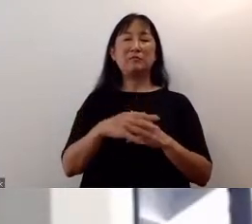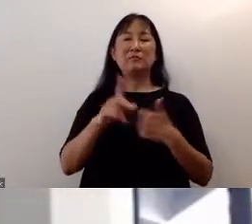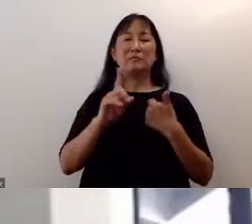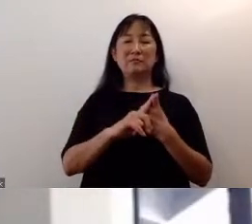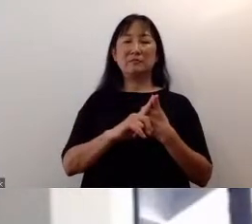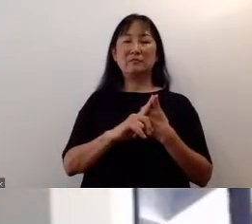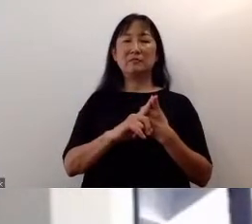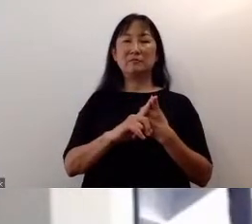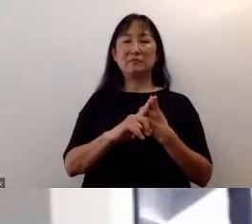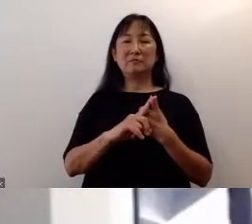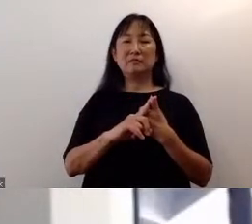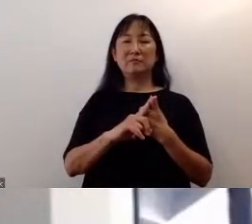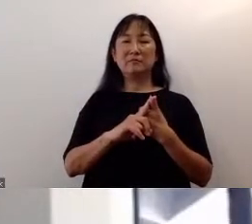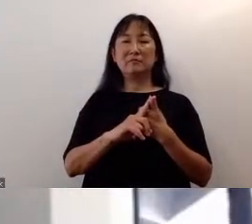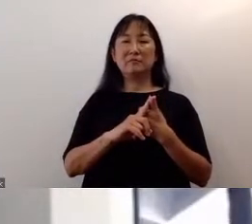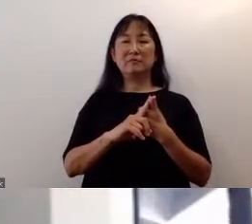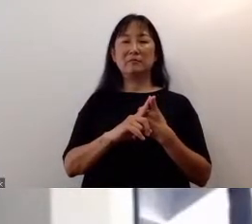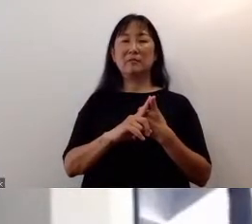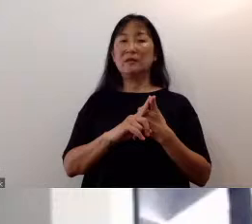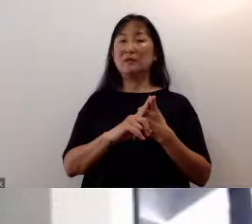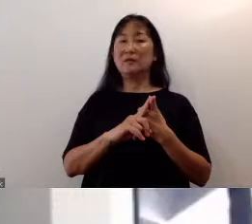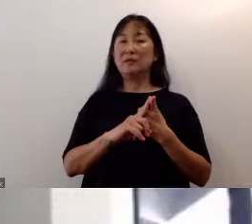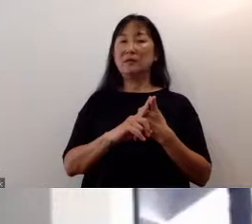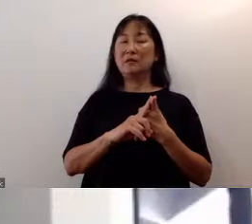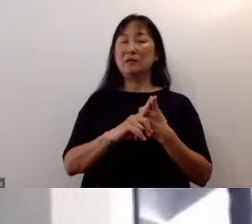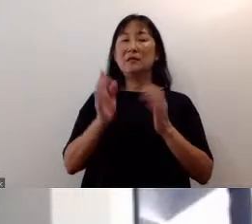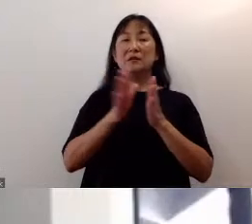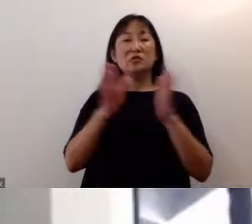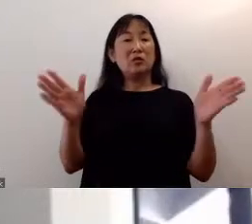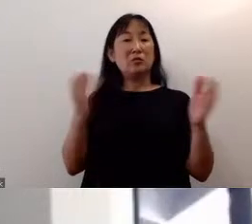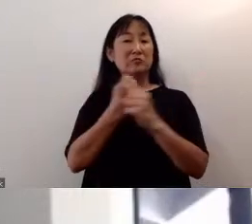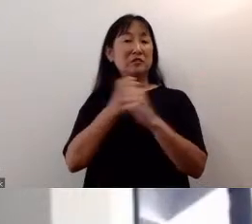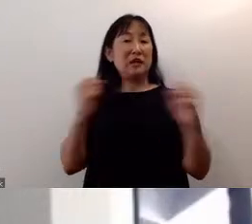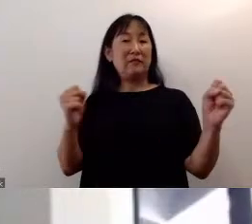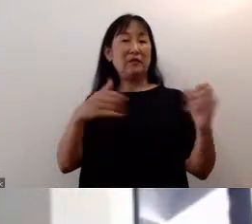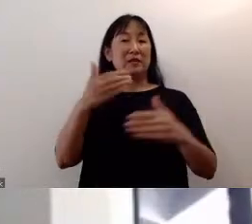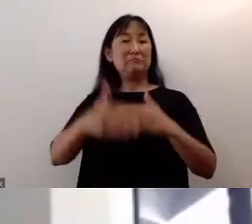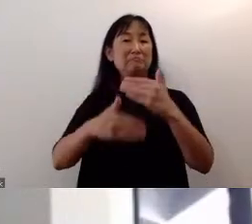what they are. First, what are the general safety protocols?